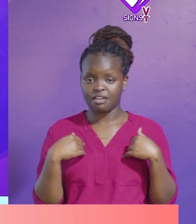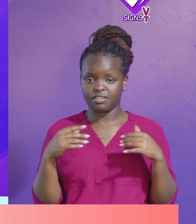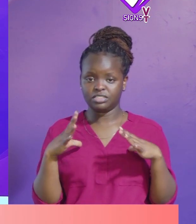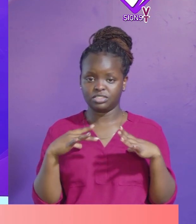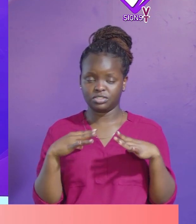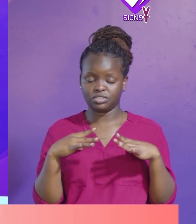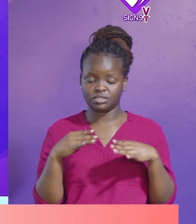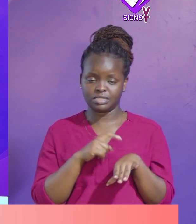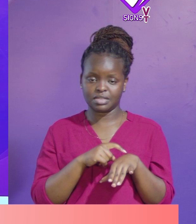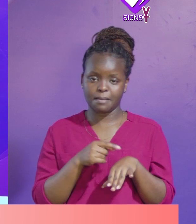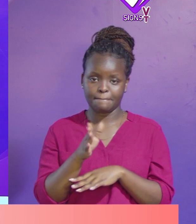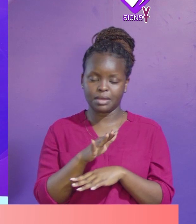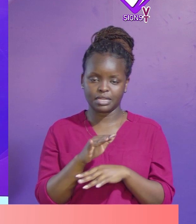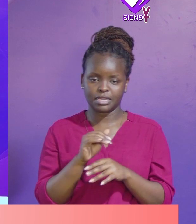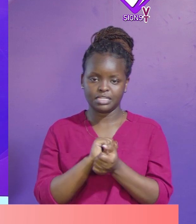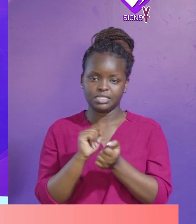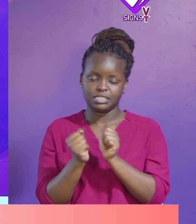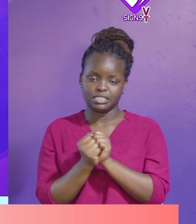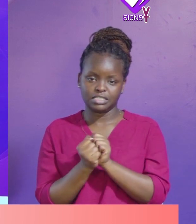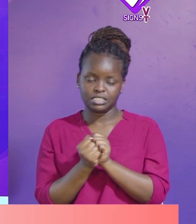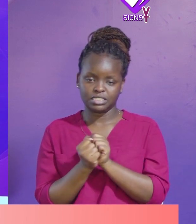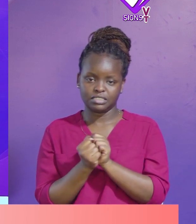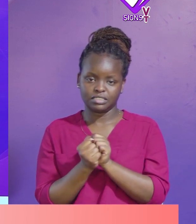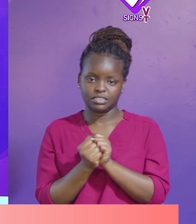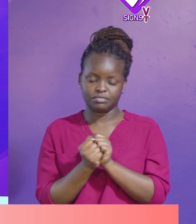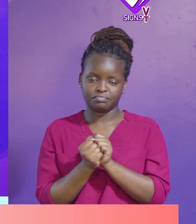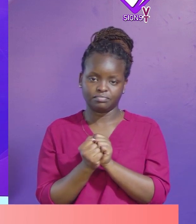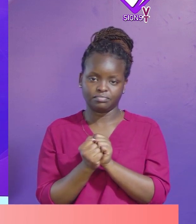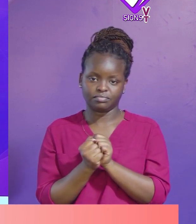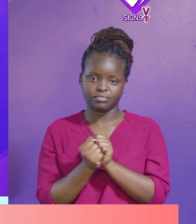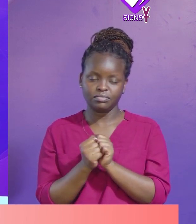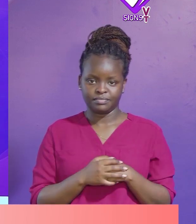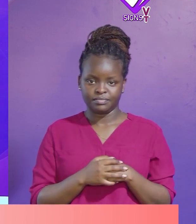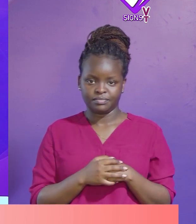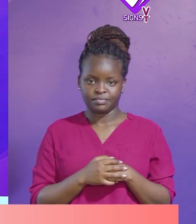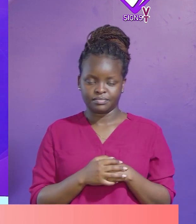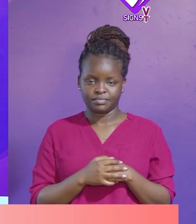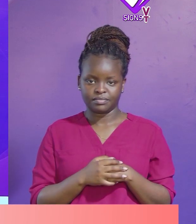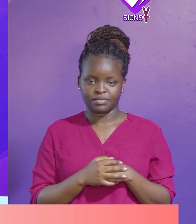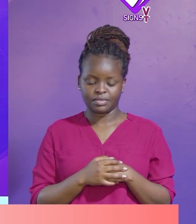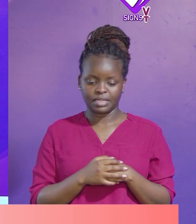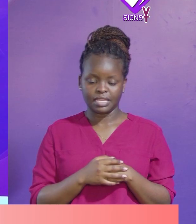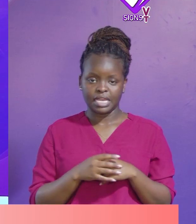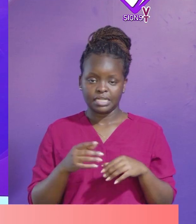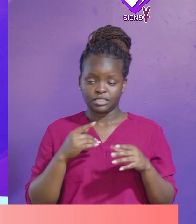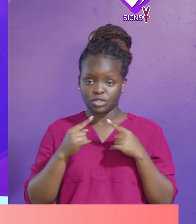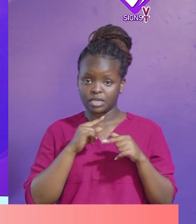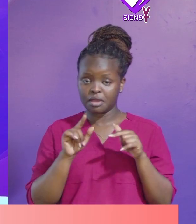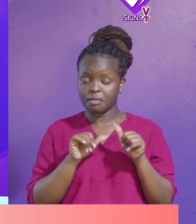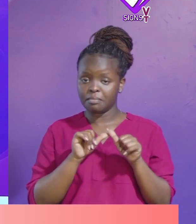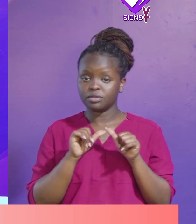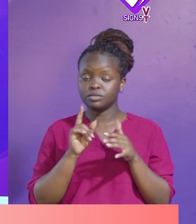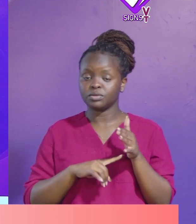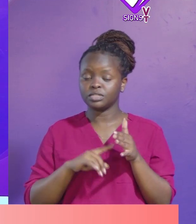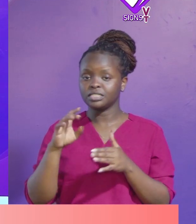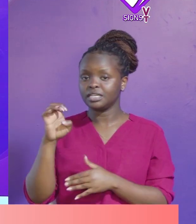break. When I come back, we are switching eyes to the English Premier League. The English Premier League, that is the most